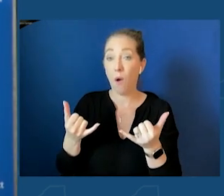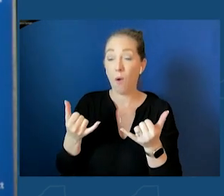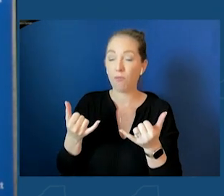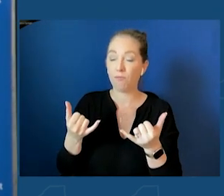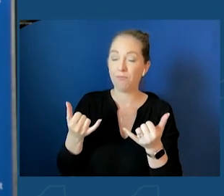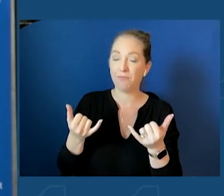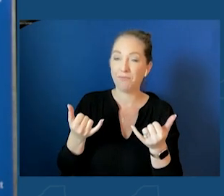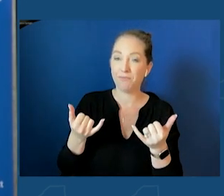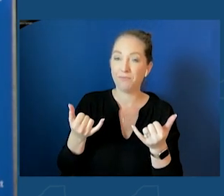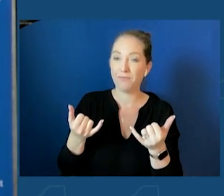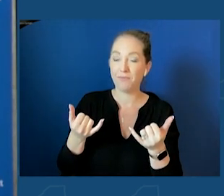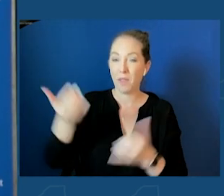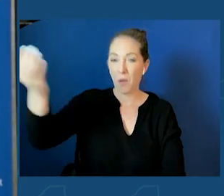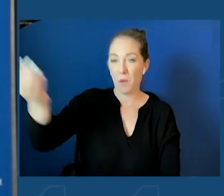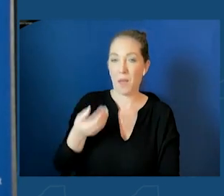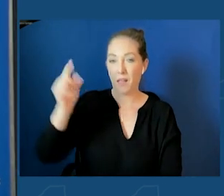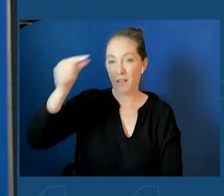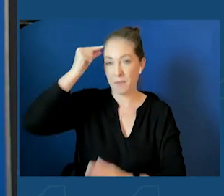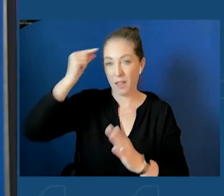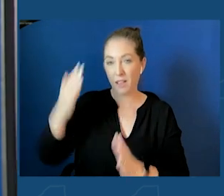Governor Kathy Hochul to UB.